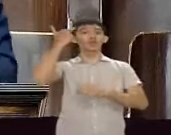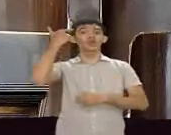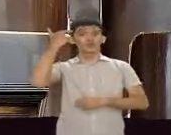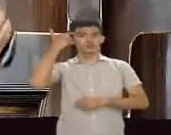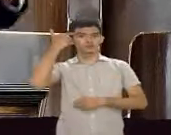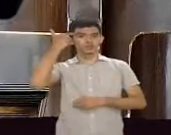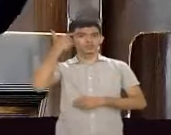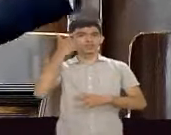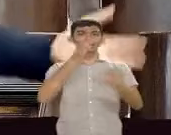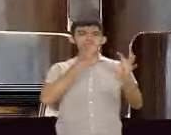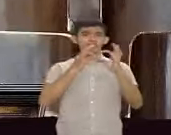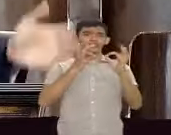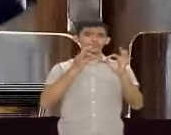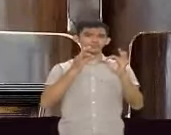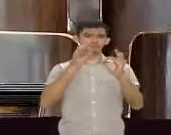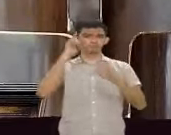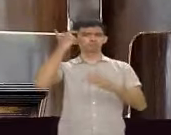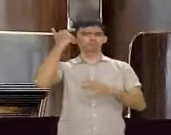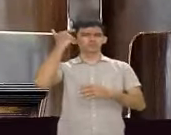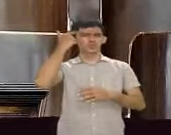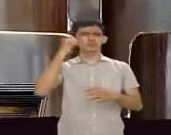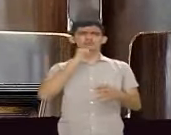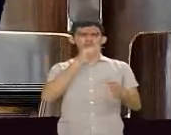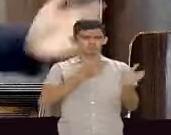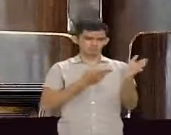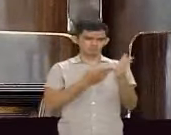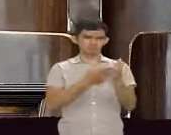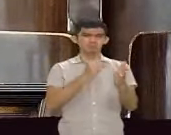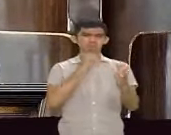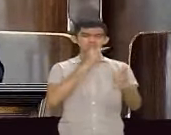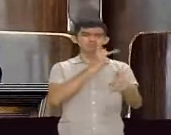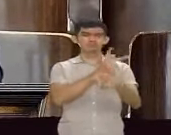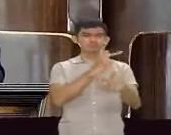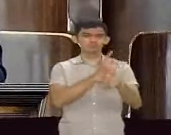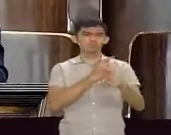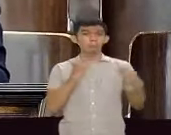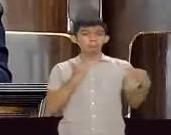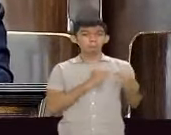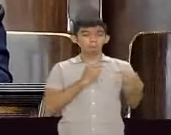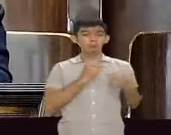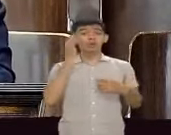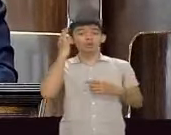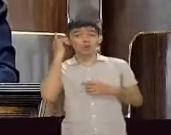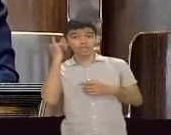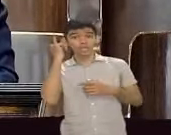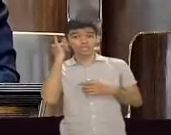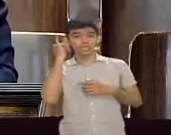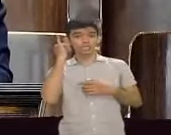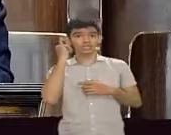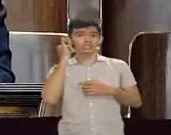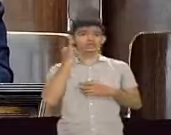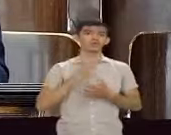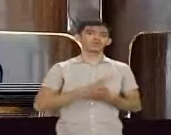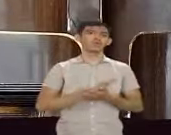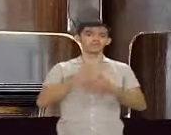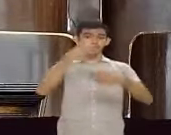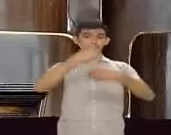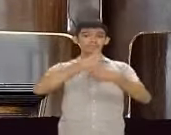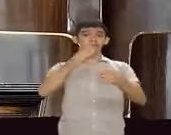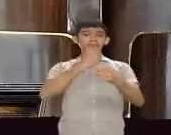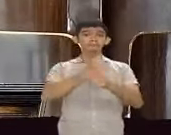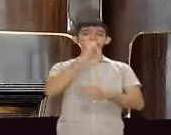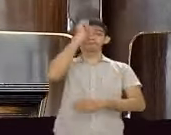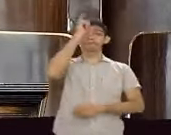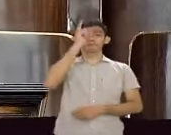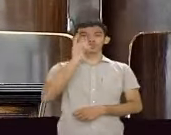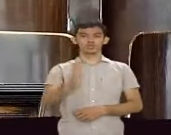if government becomes dishonest, if government does not care, masakitan tang, nga naman, kay kani institution mangguni sa